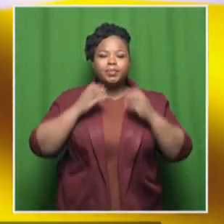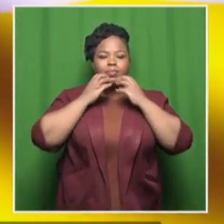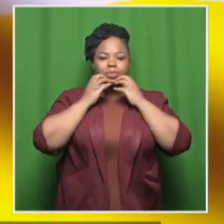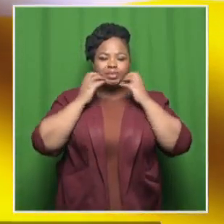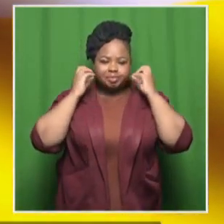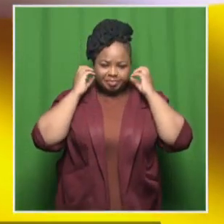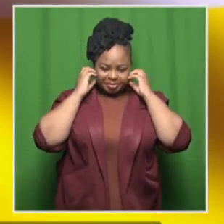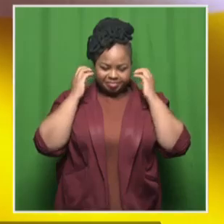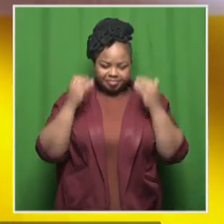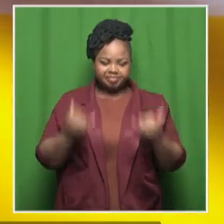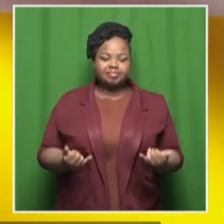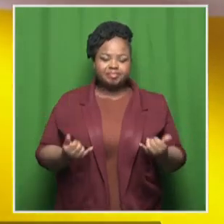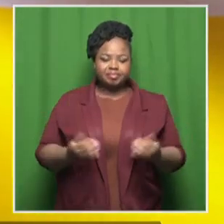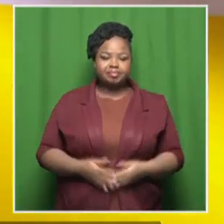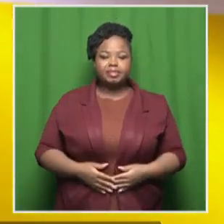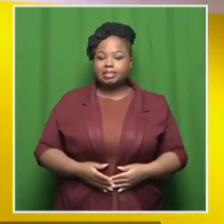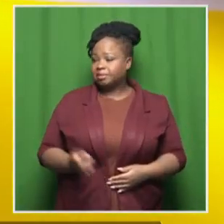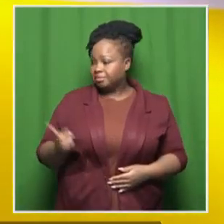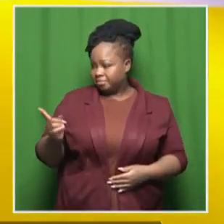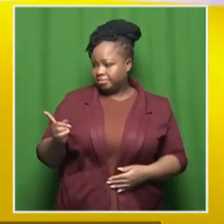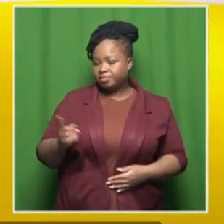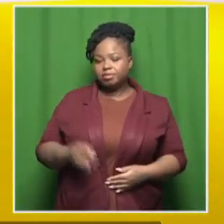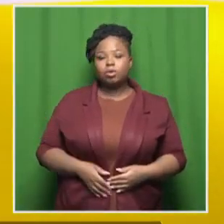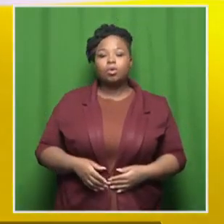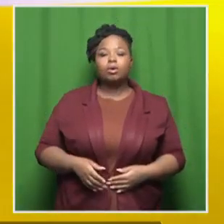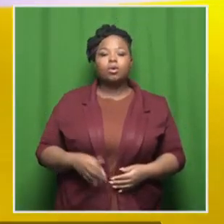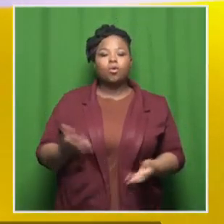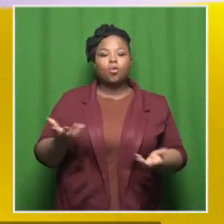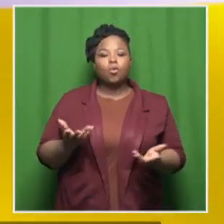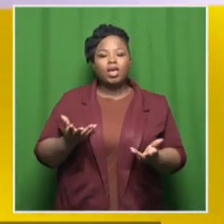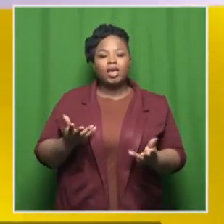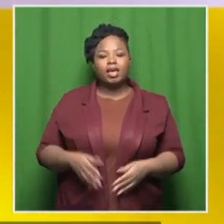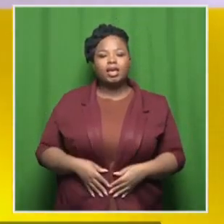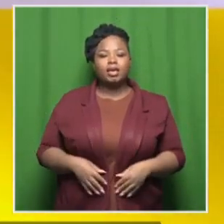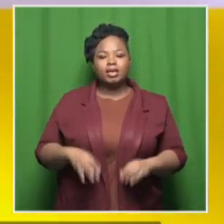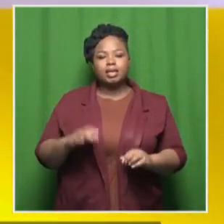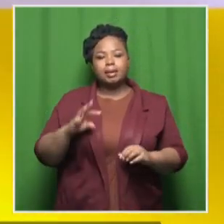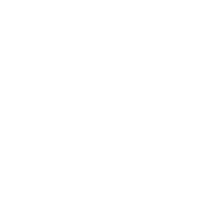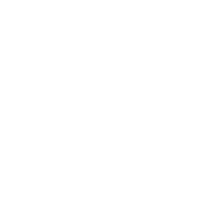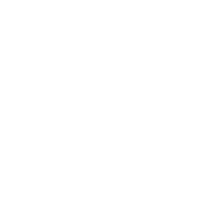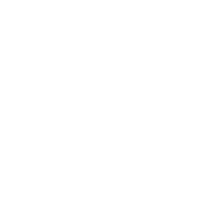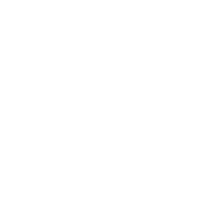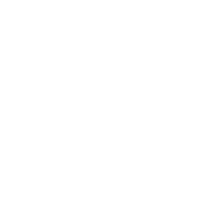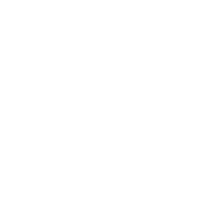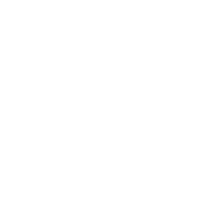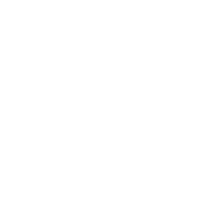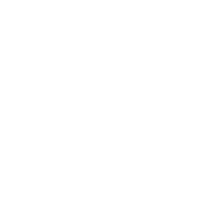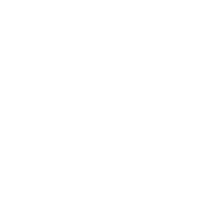Mozambique today. And he, of course, is in the capital for us there in Maputo.